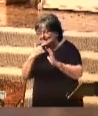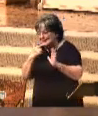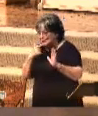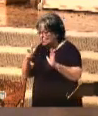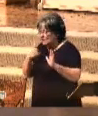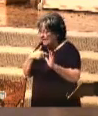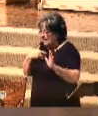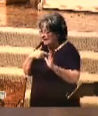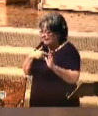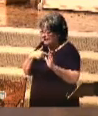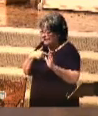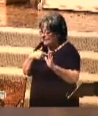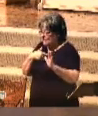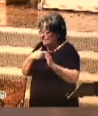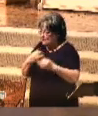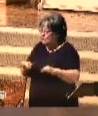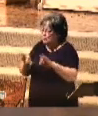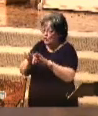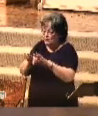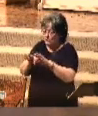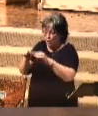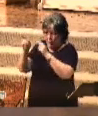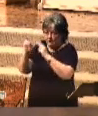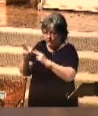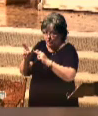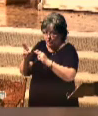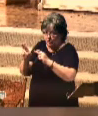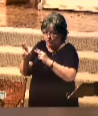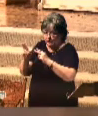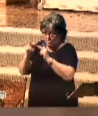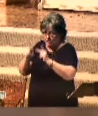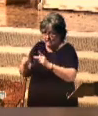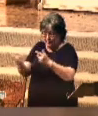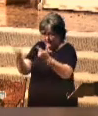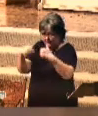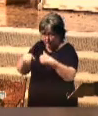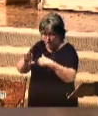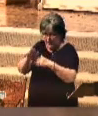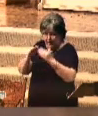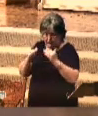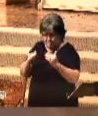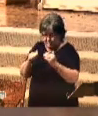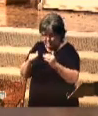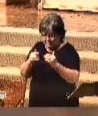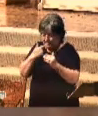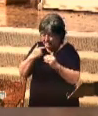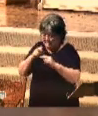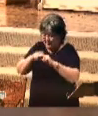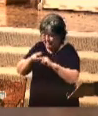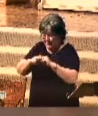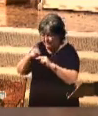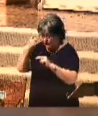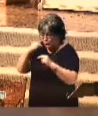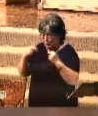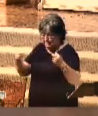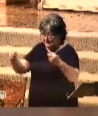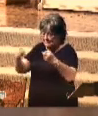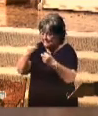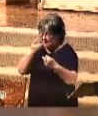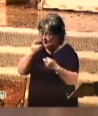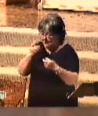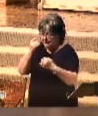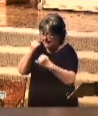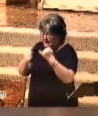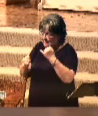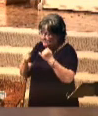a very important and honorable guest that you were hosting at your house, and they sat down for dinner. At the end